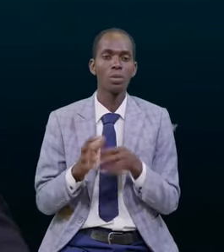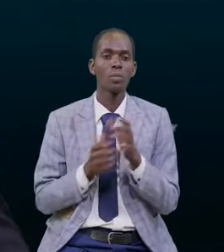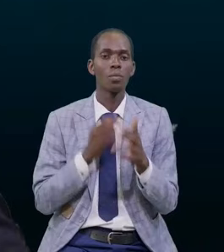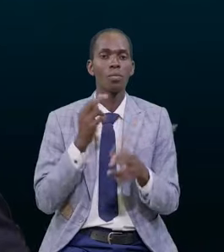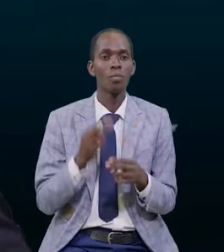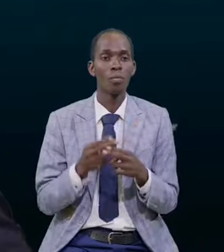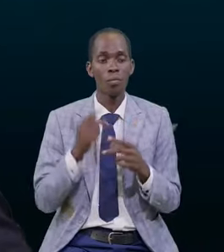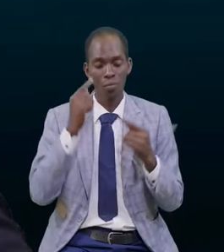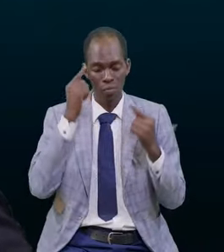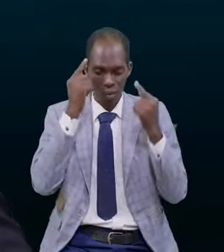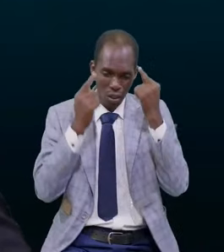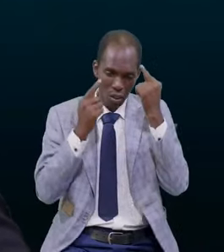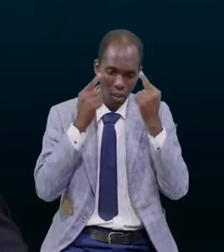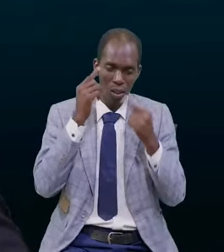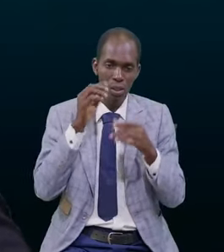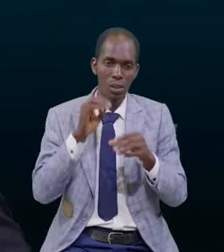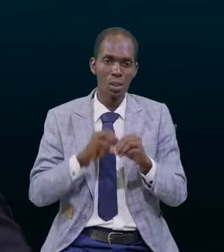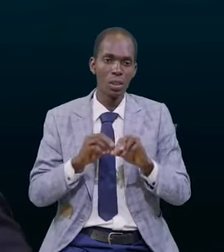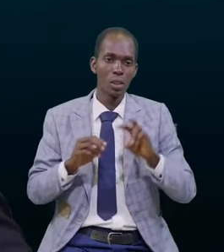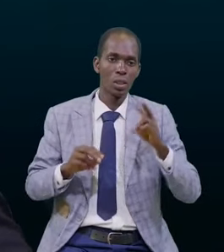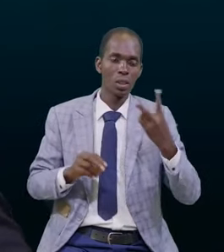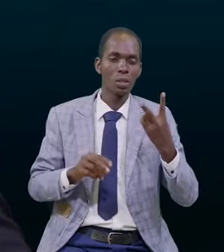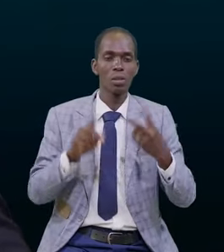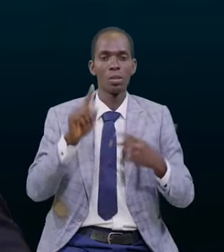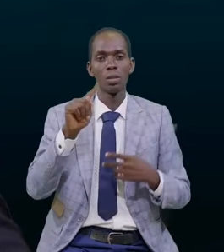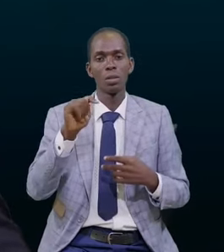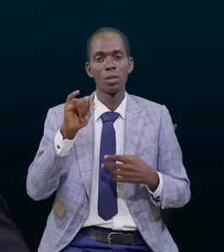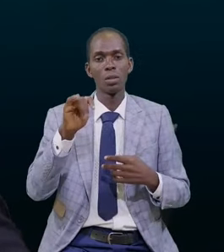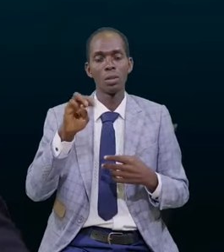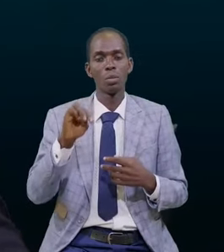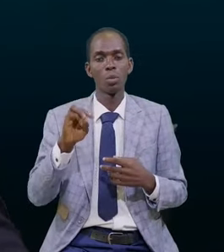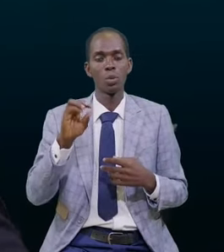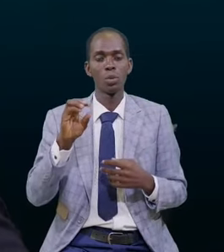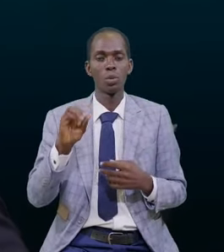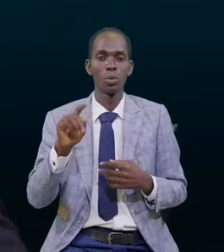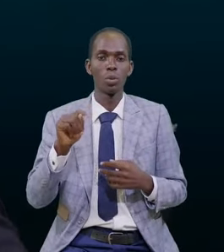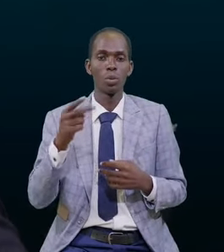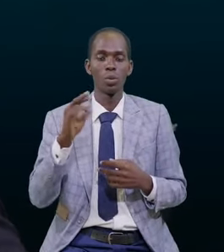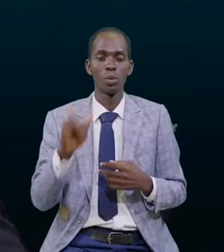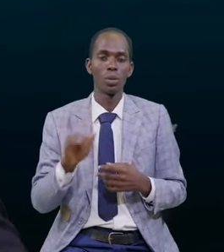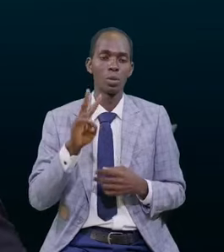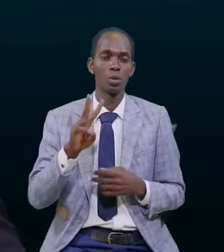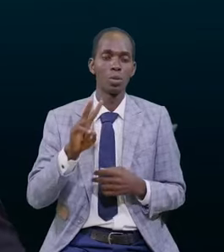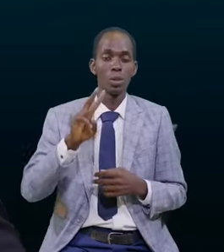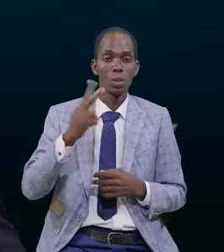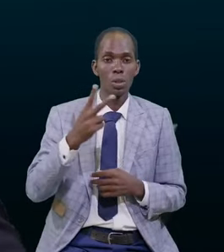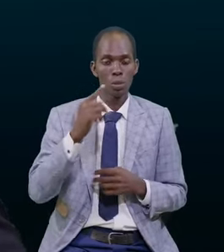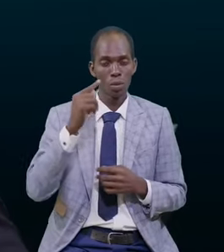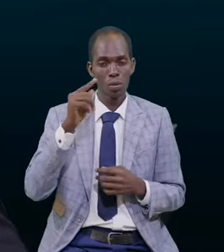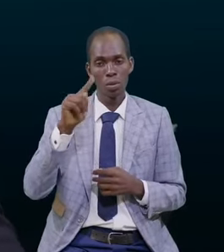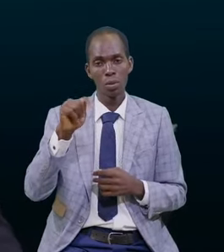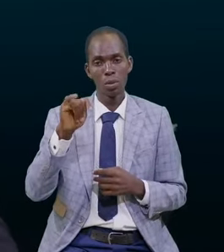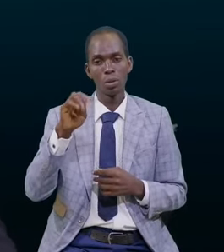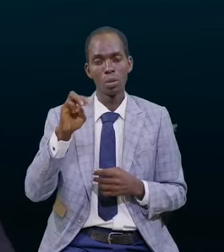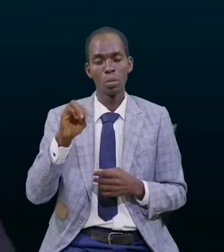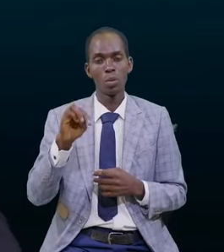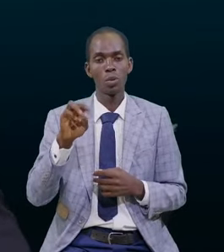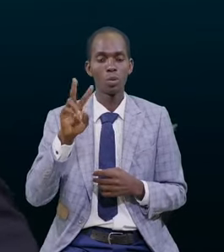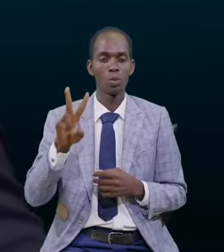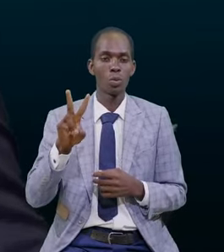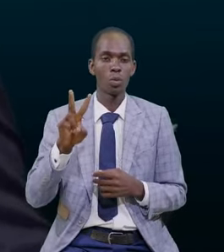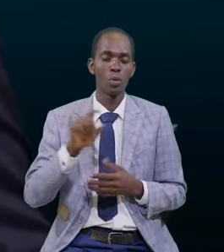consider in 2 Timothy Chapter 2 2 Timothy Chapter 2 I'm reading there from verse